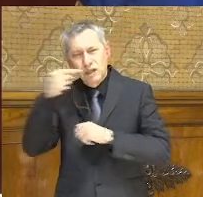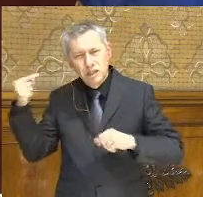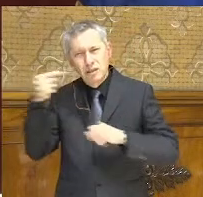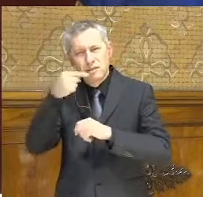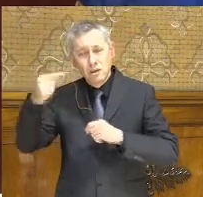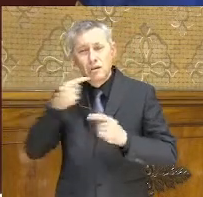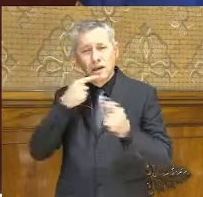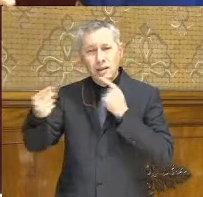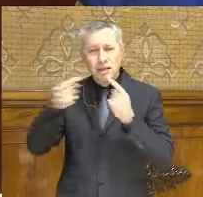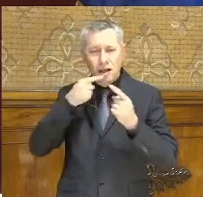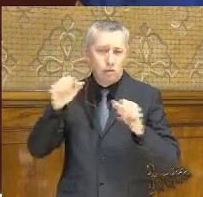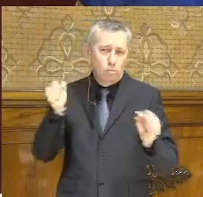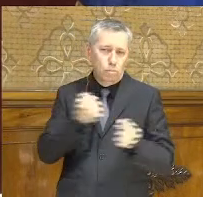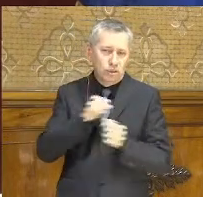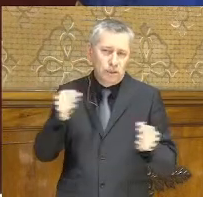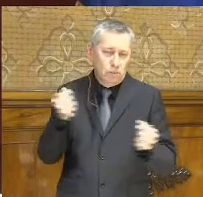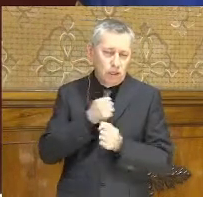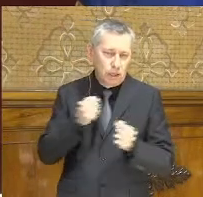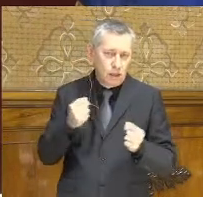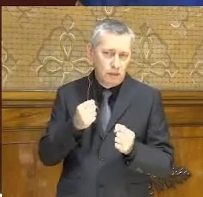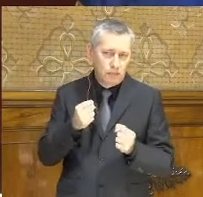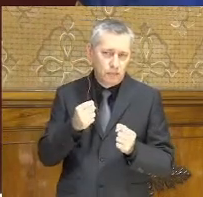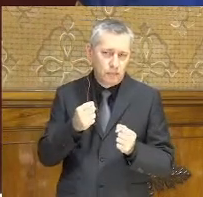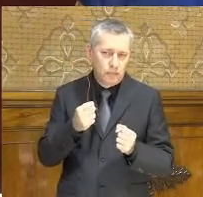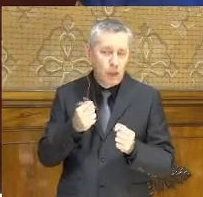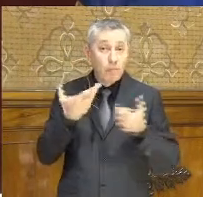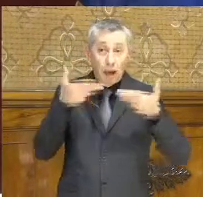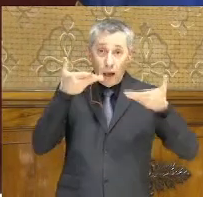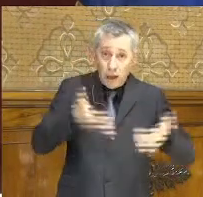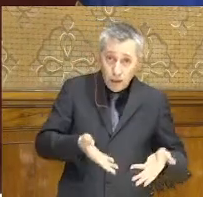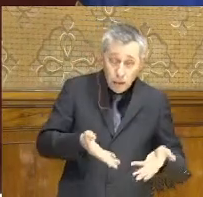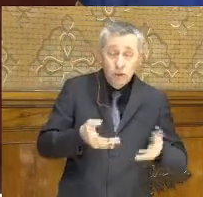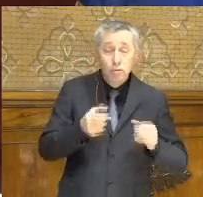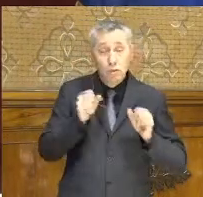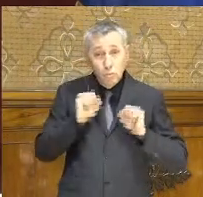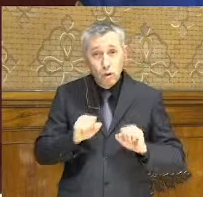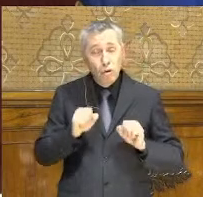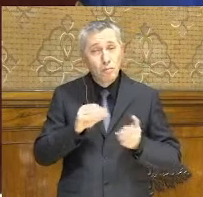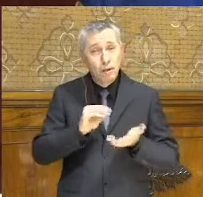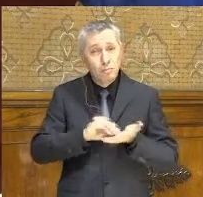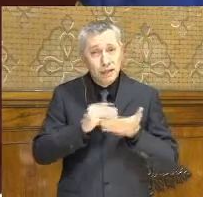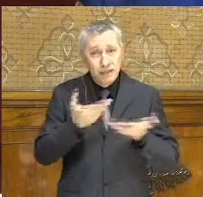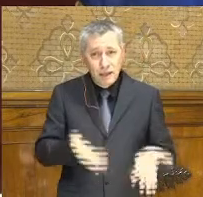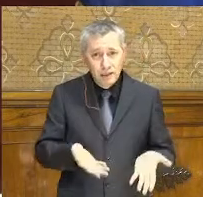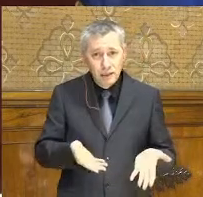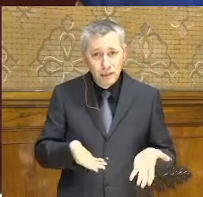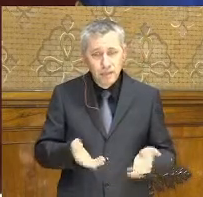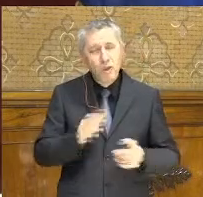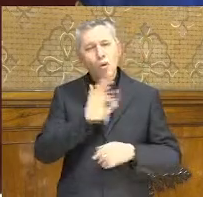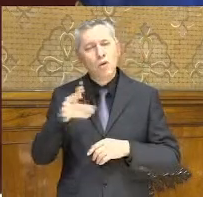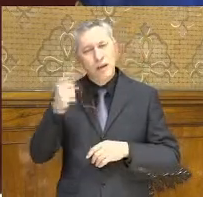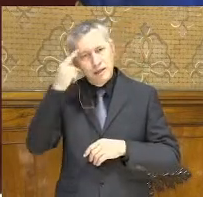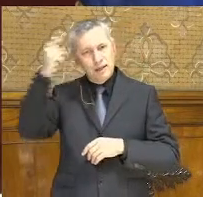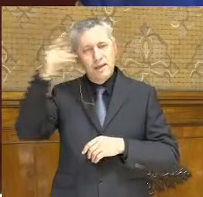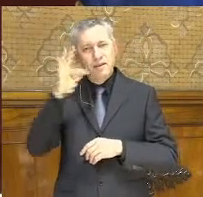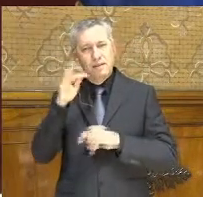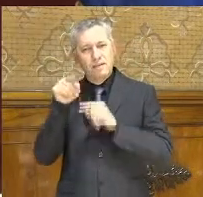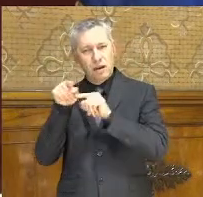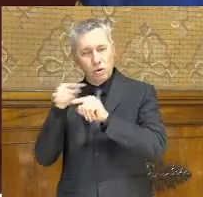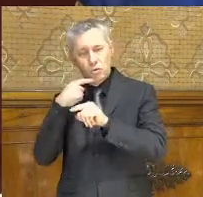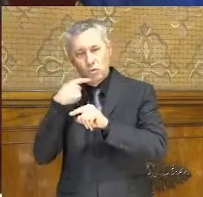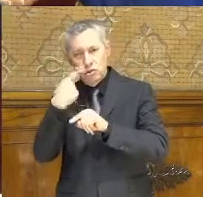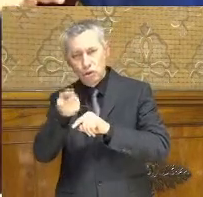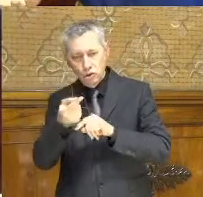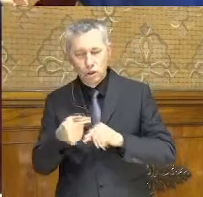but consistent presence. The other great idea of Fanon is you cannot actually leave your